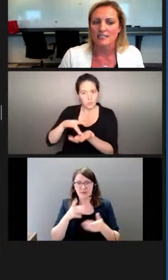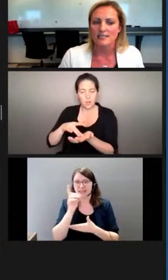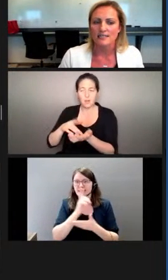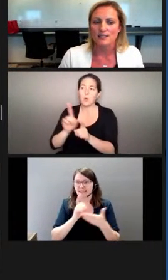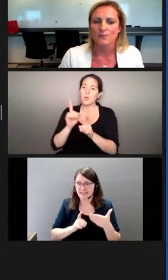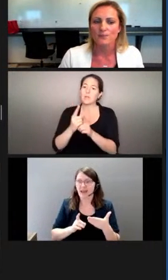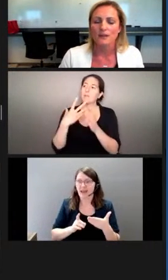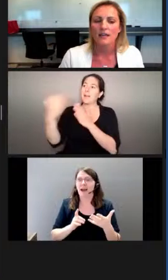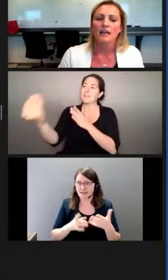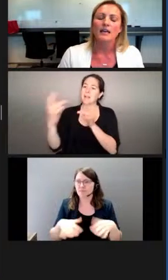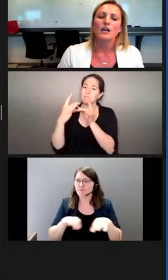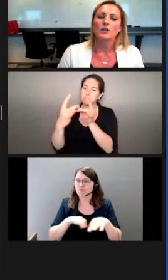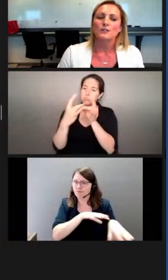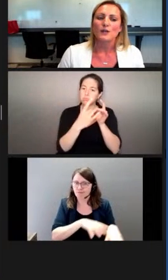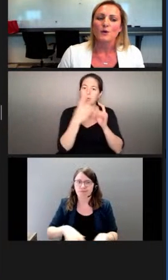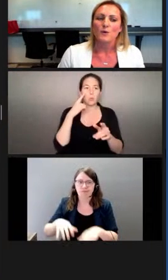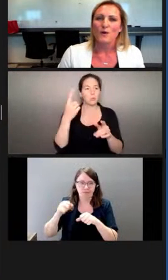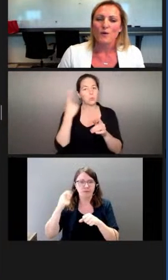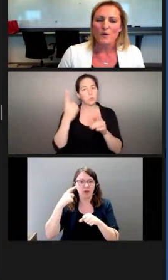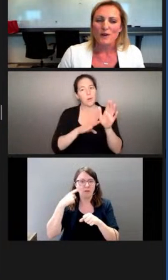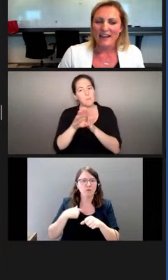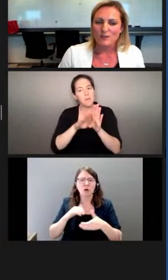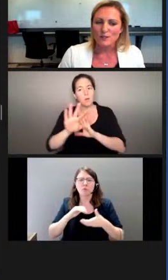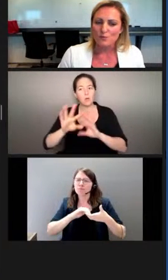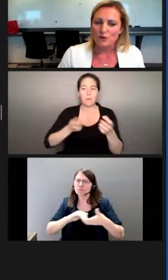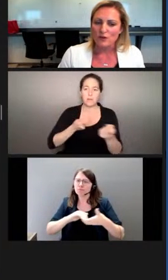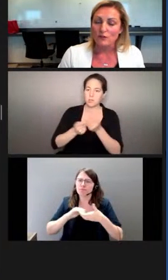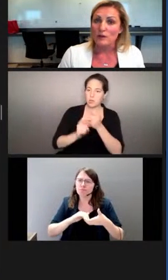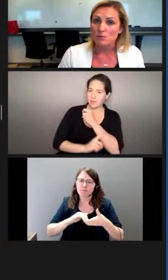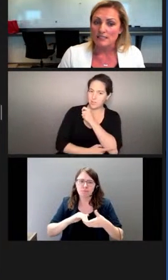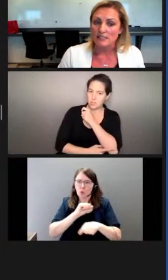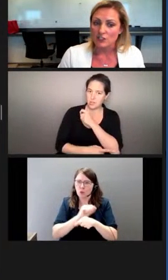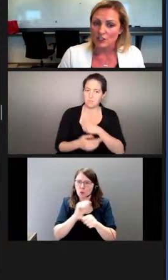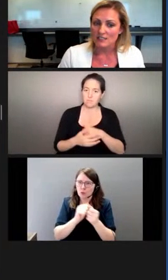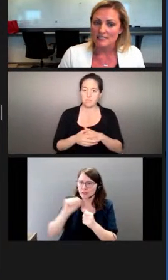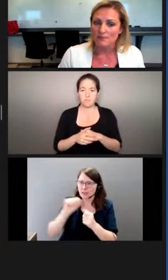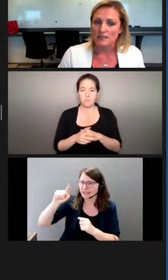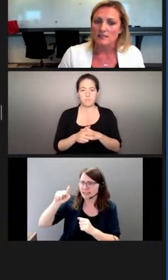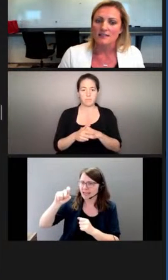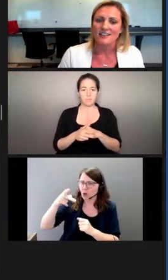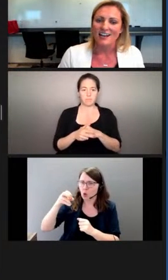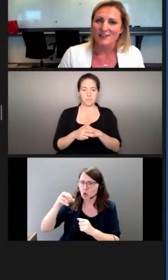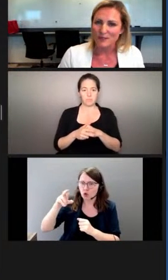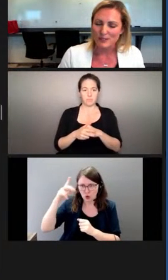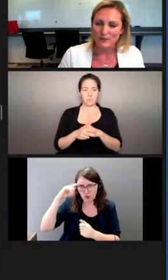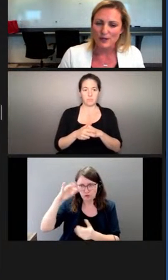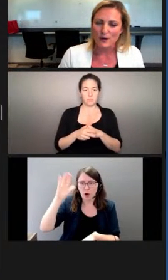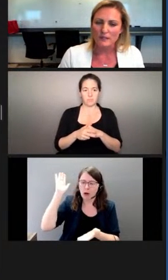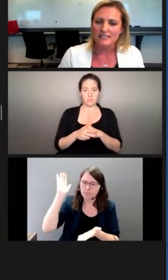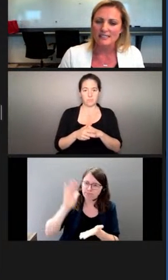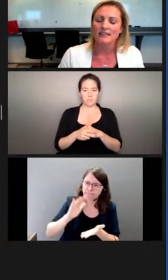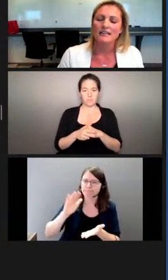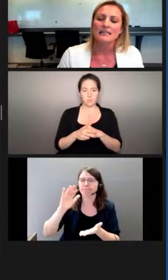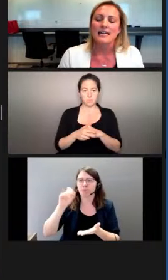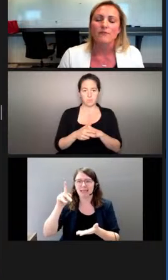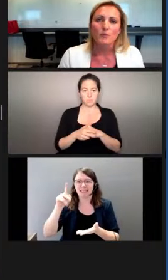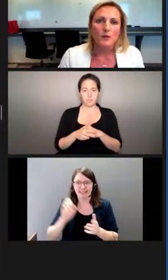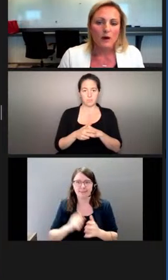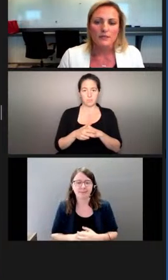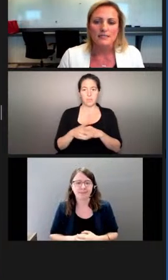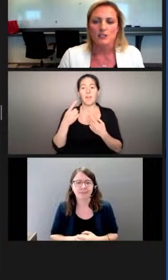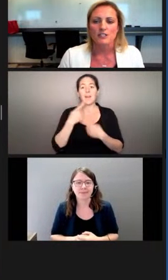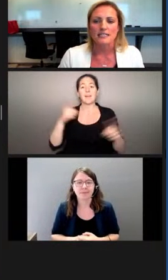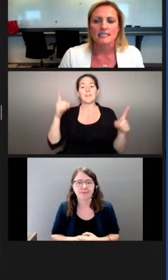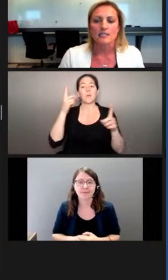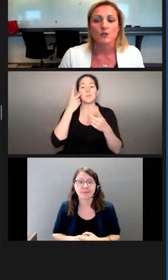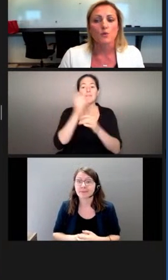management practices. So with council's approval of the waste plan's vision statement, the guiding principles and goals, staff will be